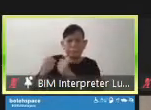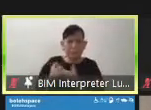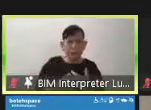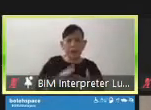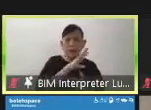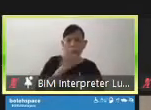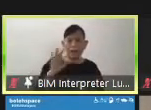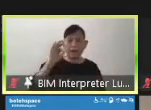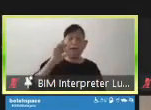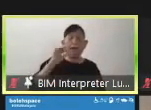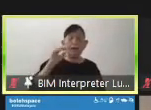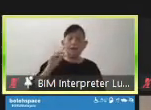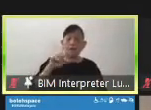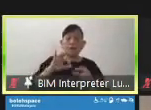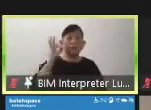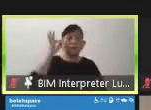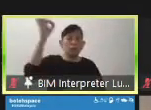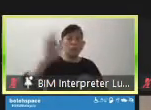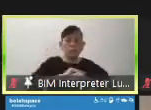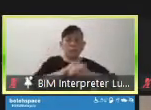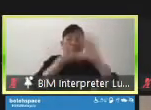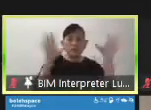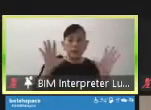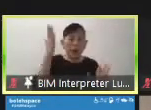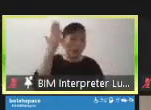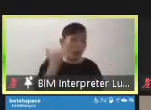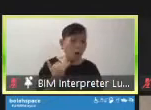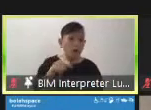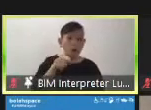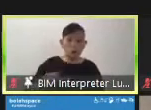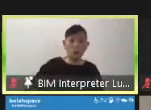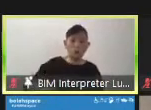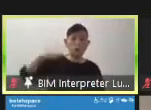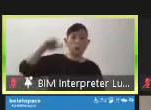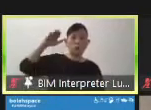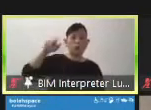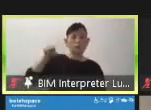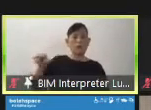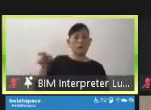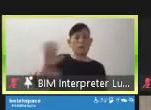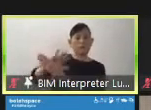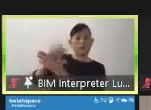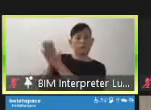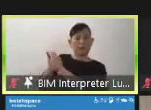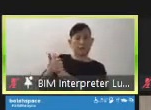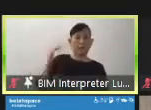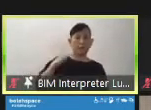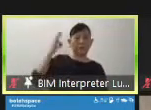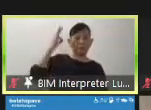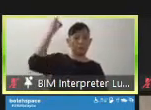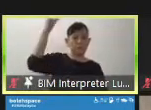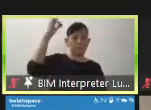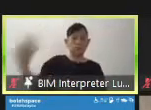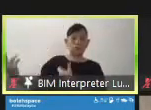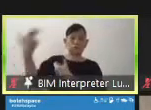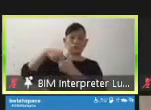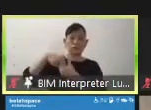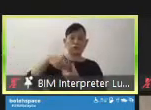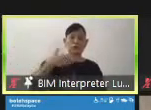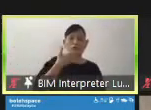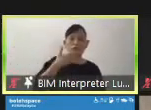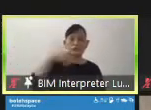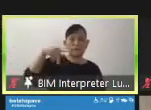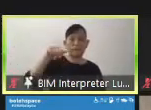bright for one reason only, because you will grow up and you will be our future. Join the Youth PACT now.